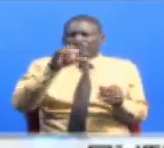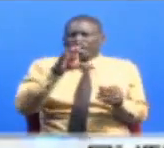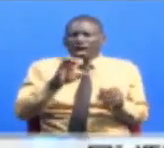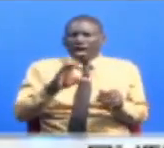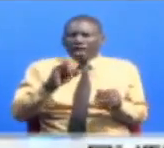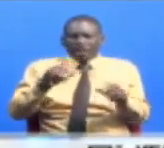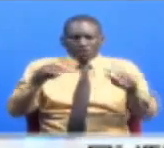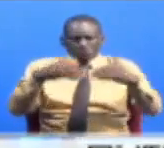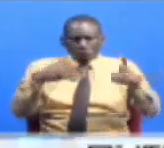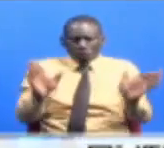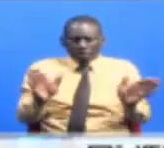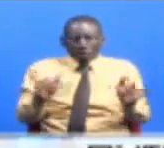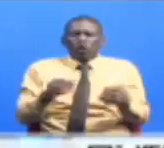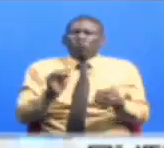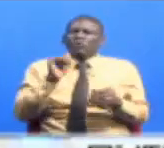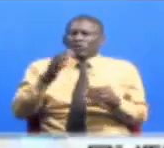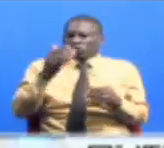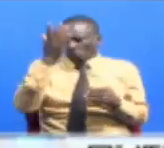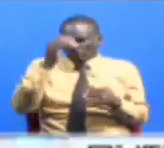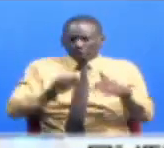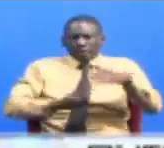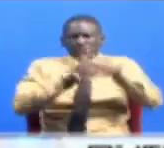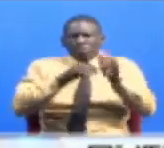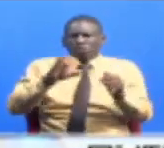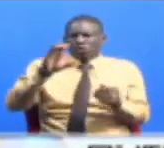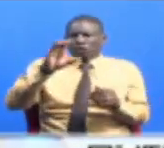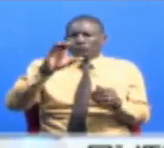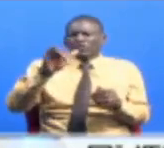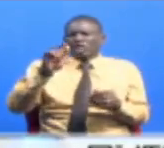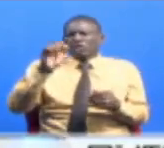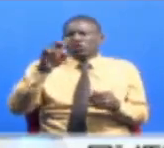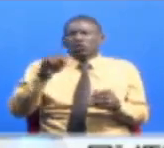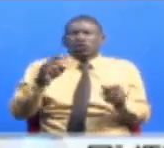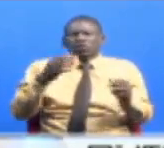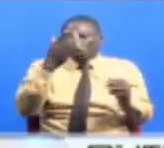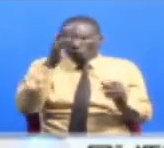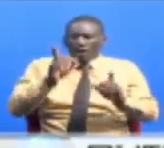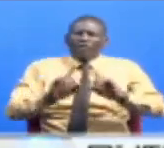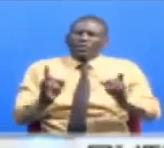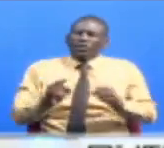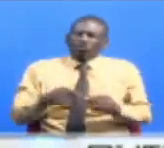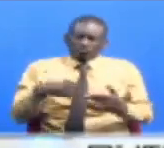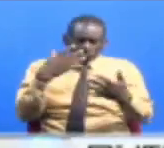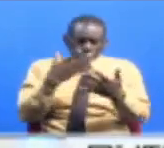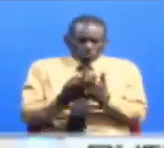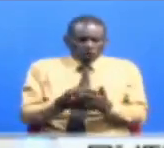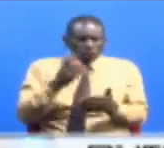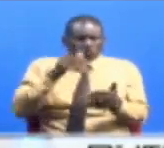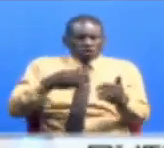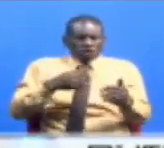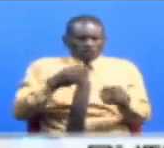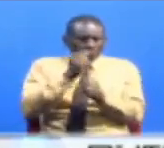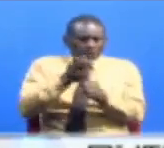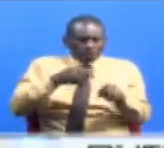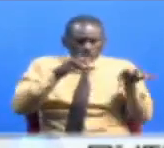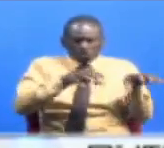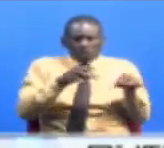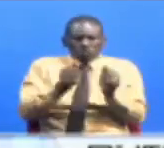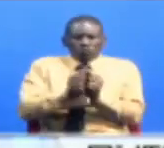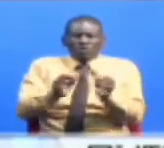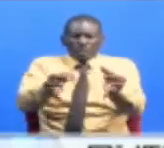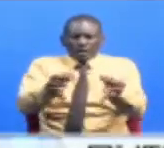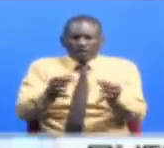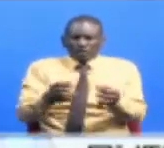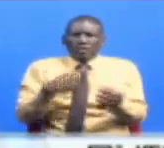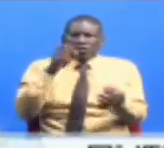ourselves, why aren't the promoters of Cytonn being taken to task for what they have put us through? As per the account, they